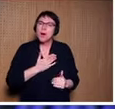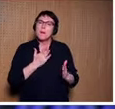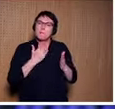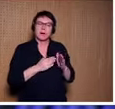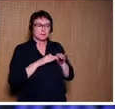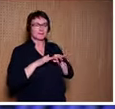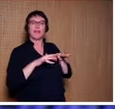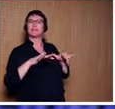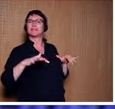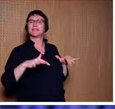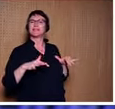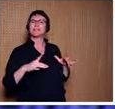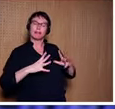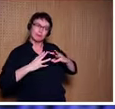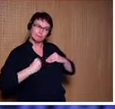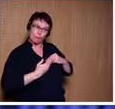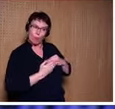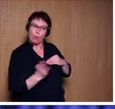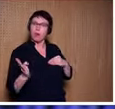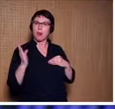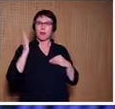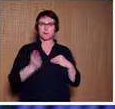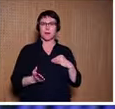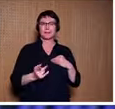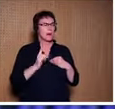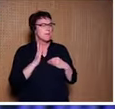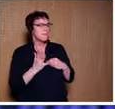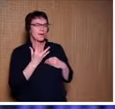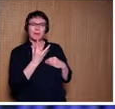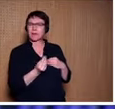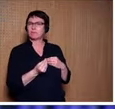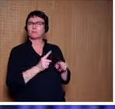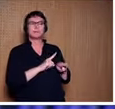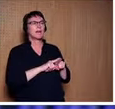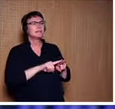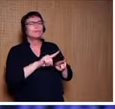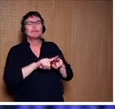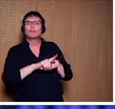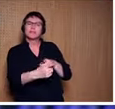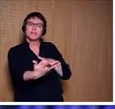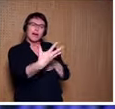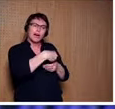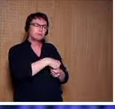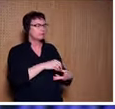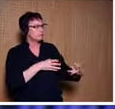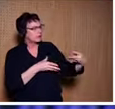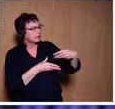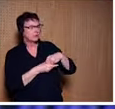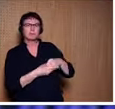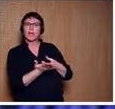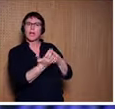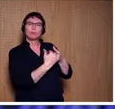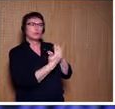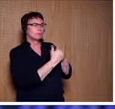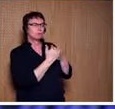on: the creation of inclusive spaces for dialogue, spaces to listen, to